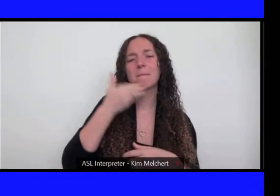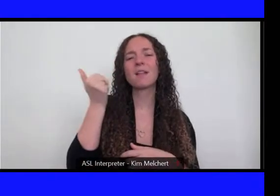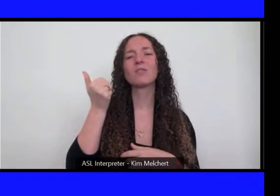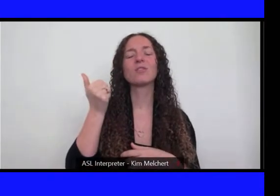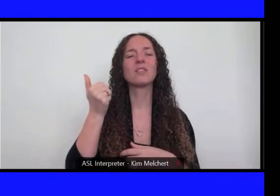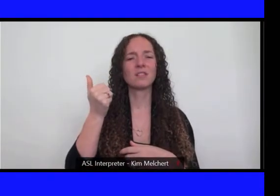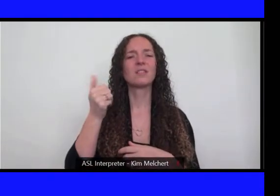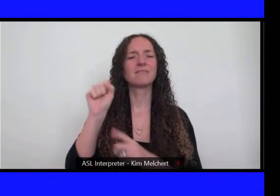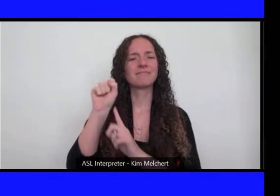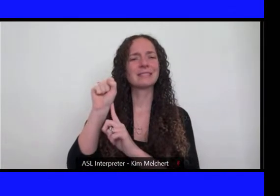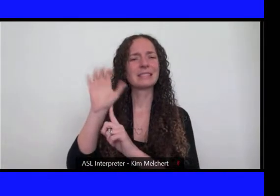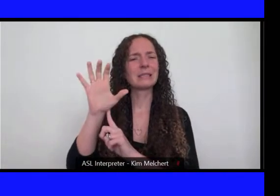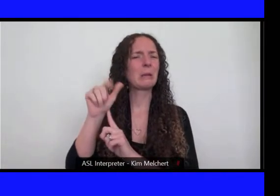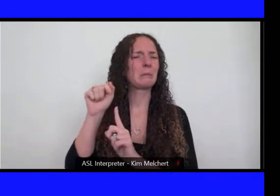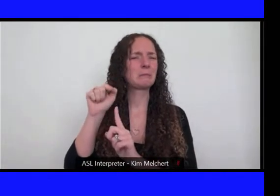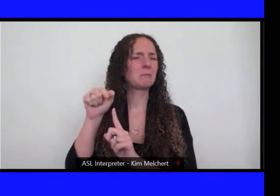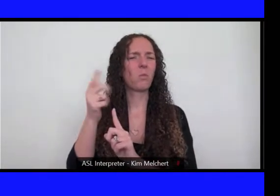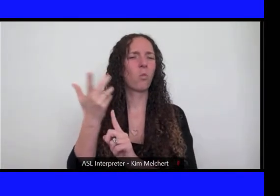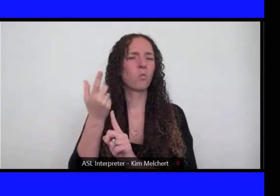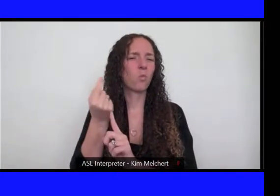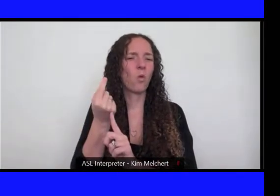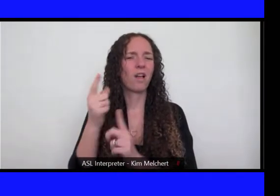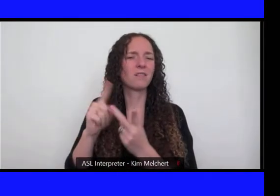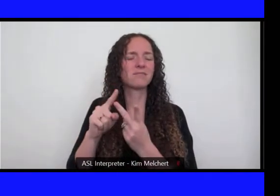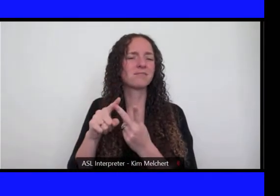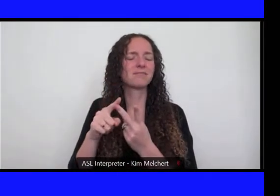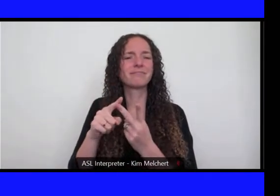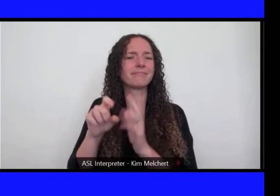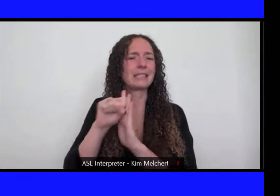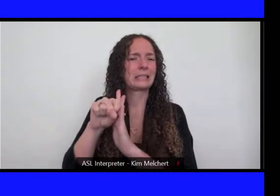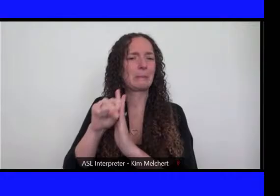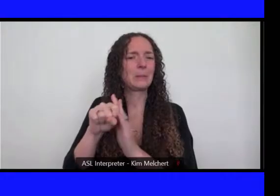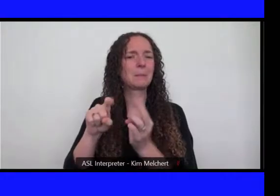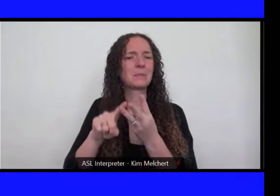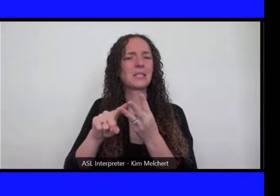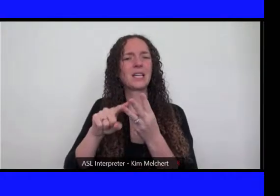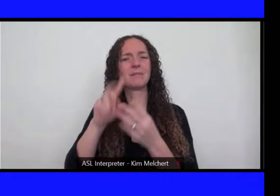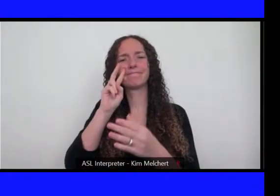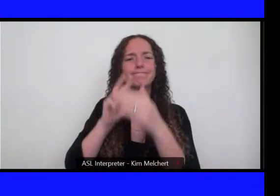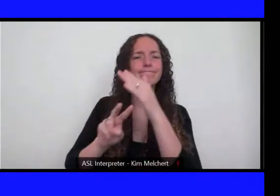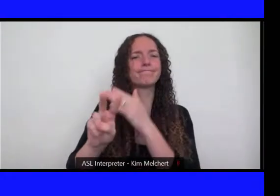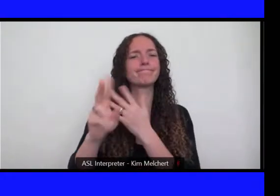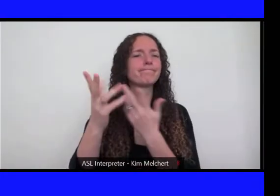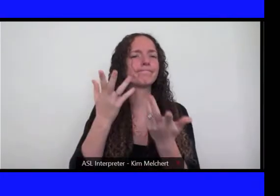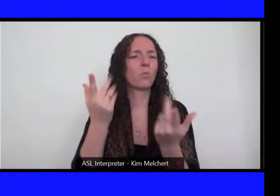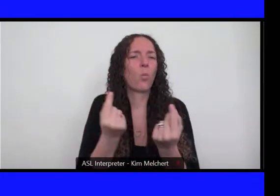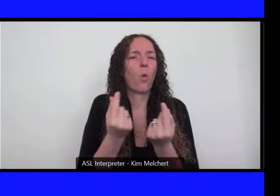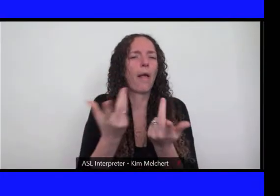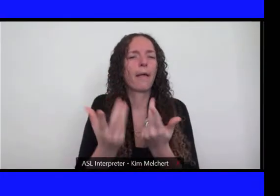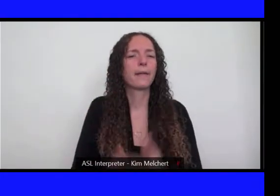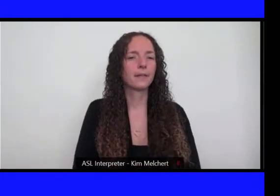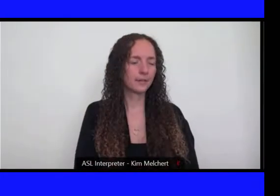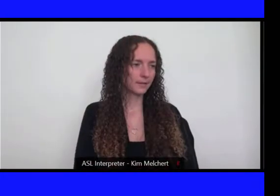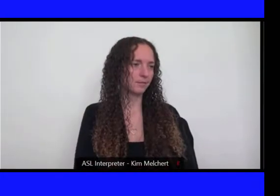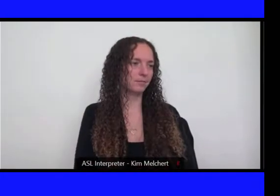shape, what will happen is that you can get different types of what's called hemocclusive